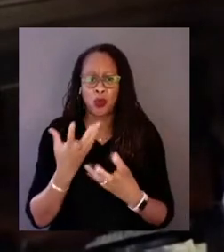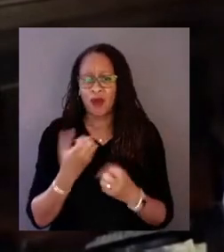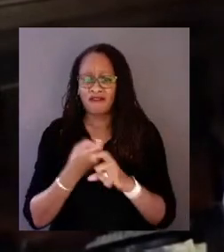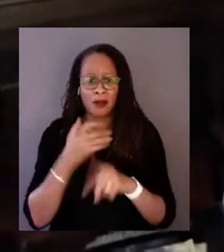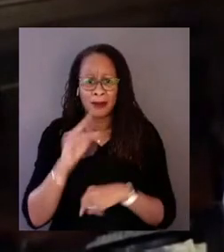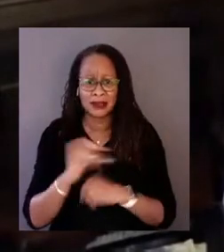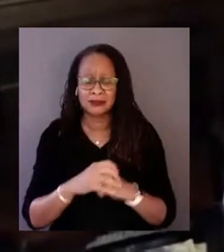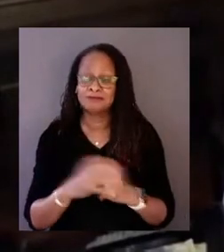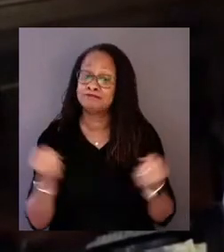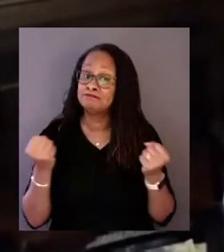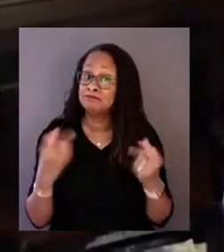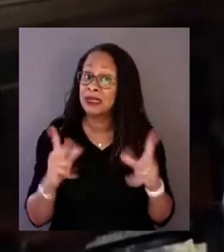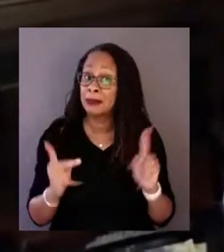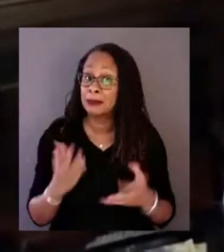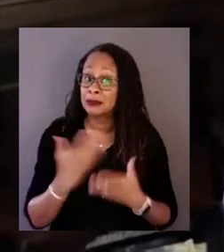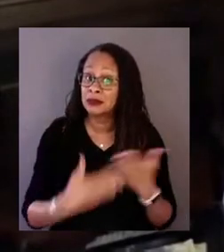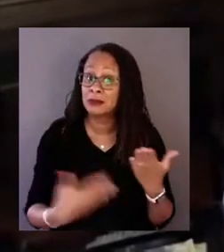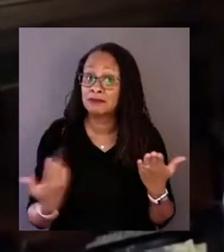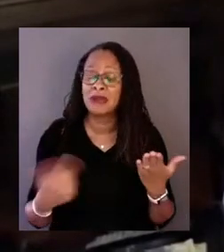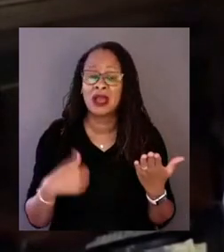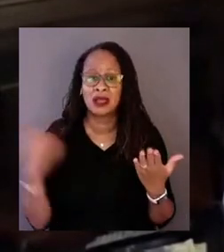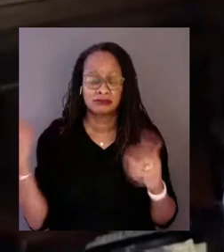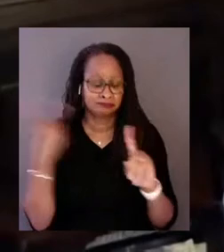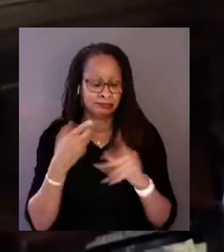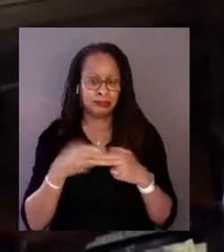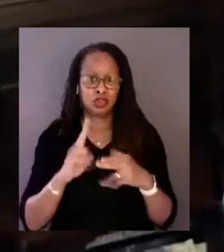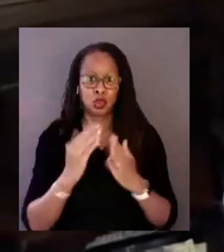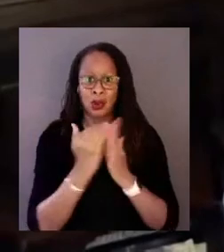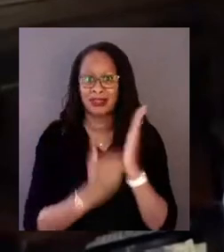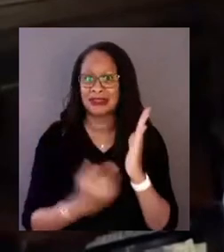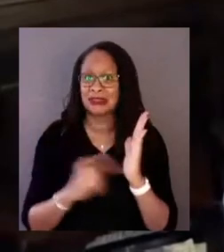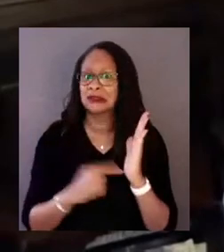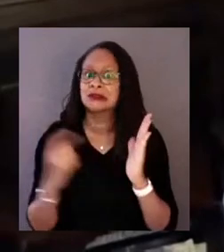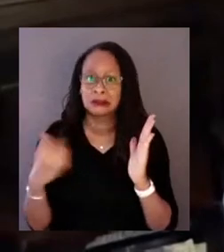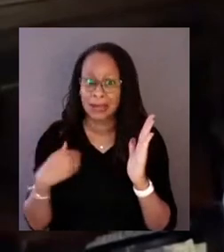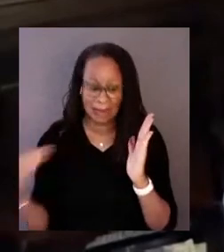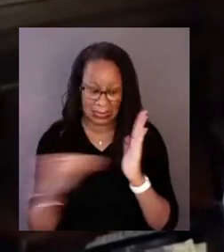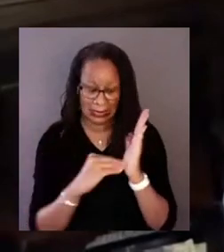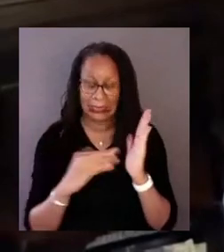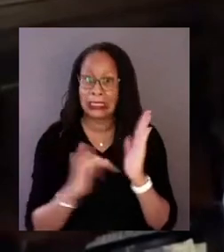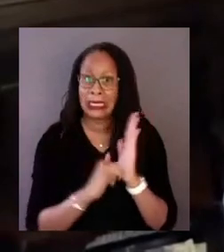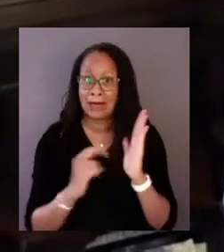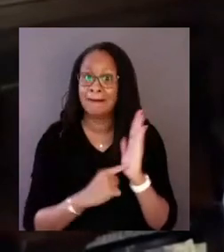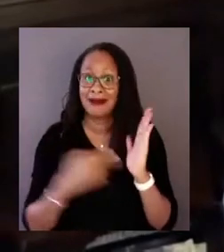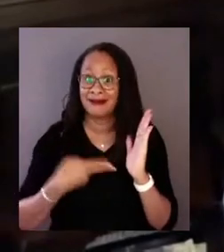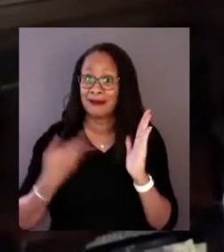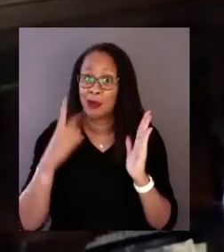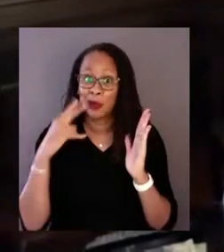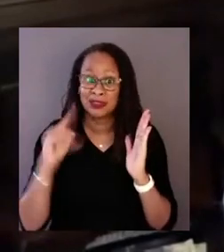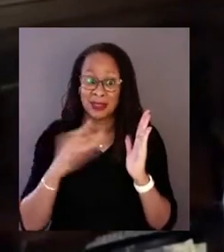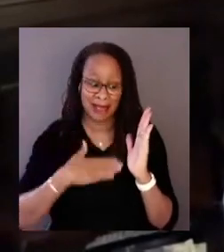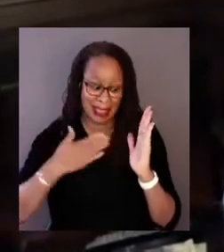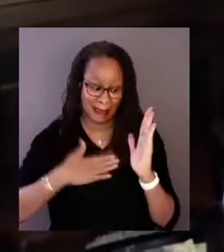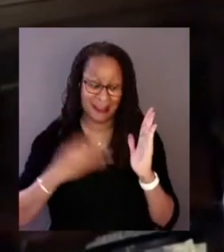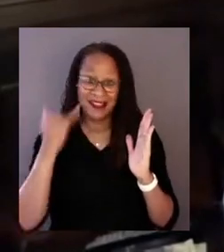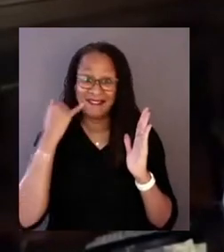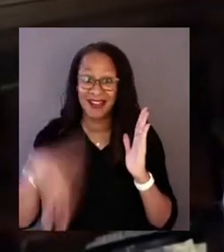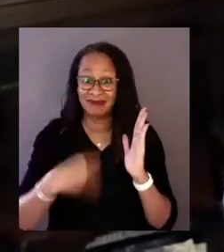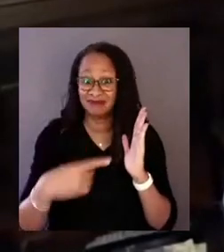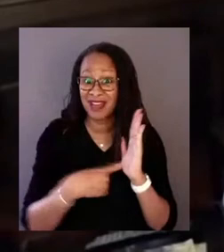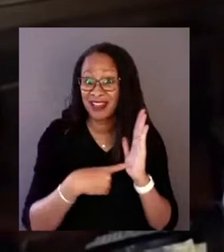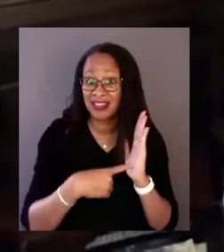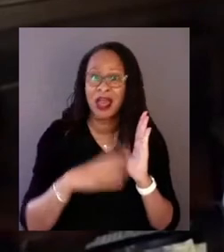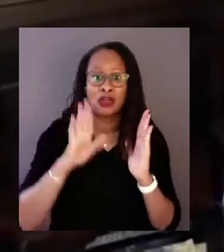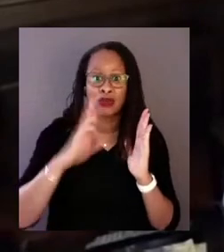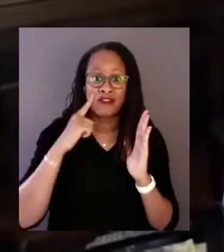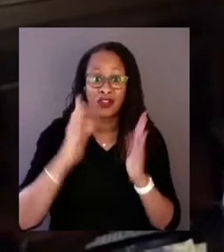they kind of, again, they're shooting for that shortlist. They think they have a really good shot, and that would make them happy. And they think that would be great for their film or maybe great for